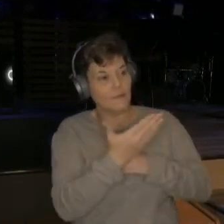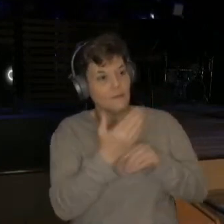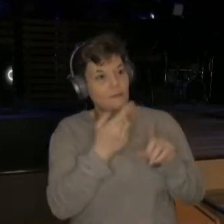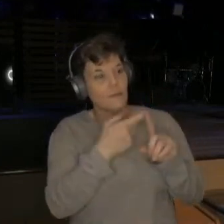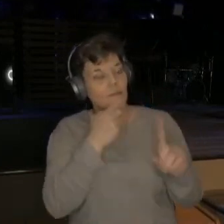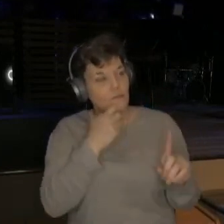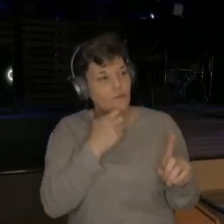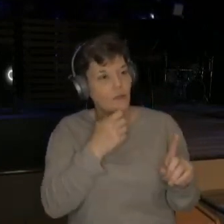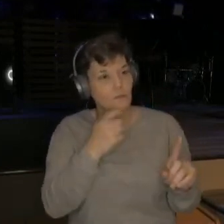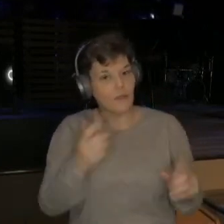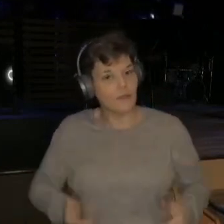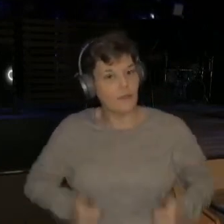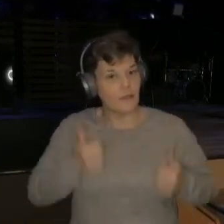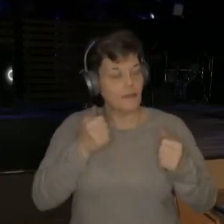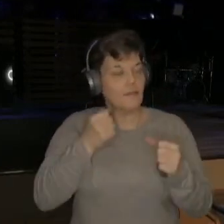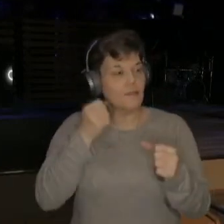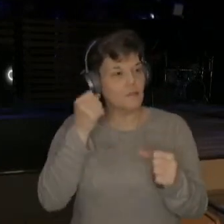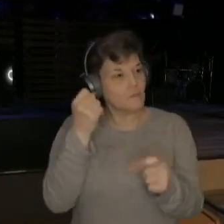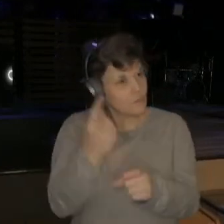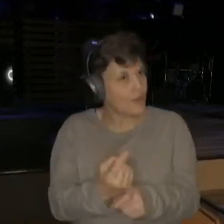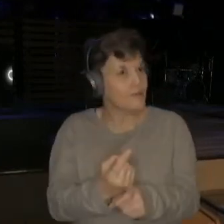Certainly, God does not want us to sin.